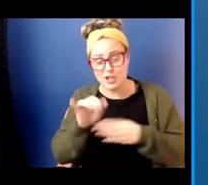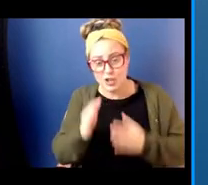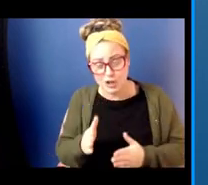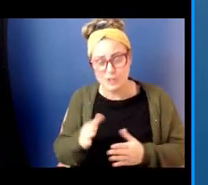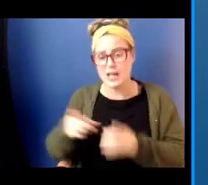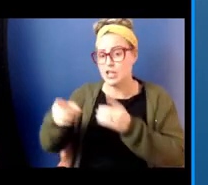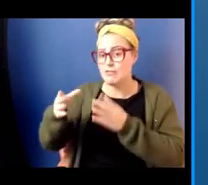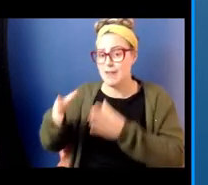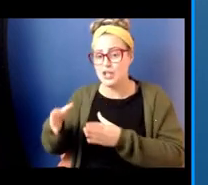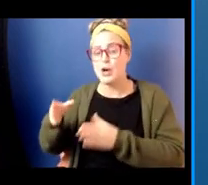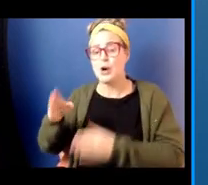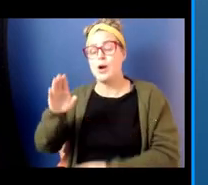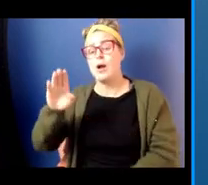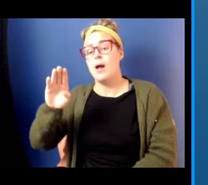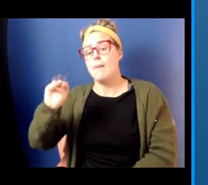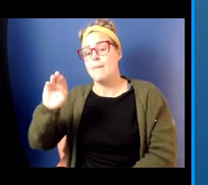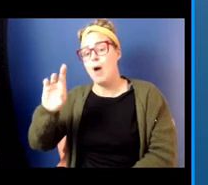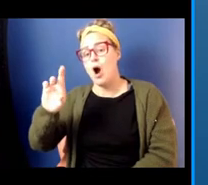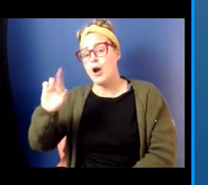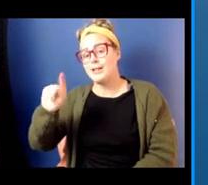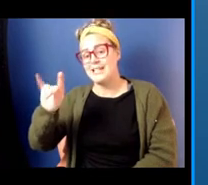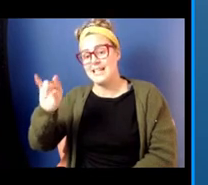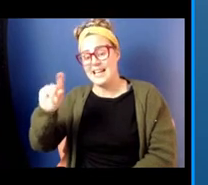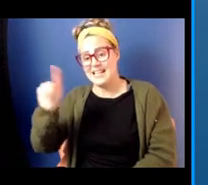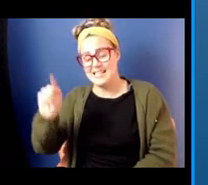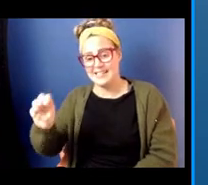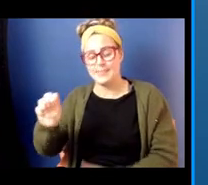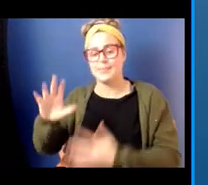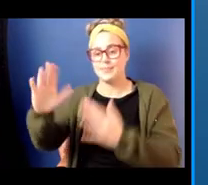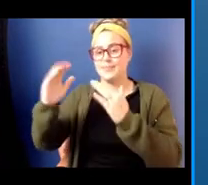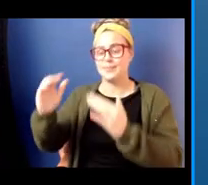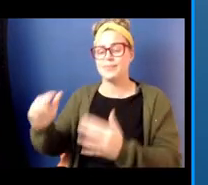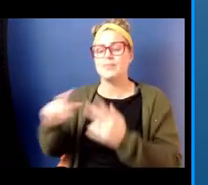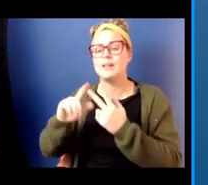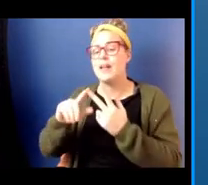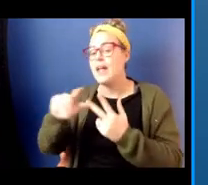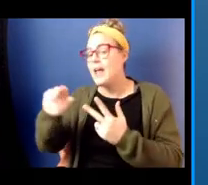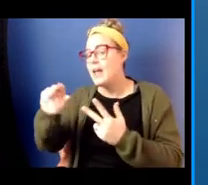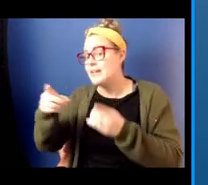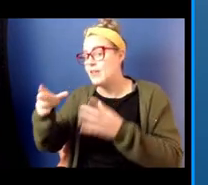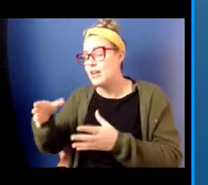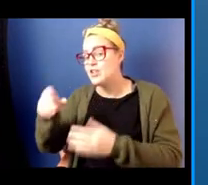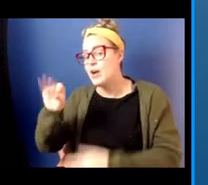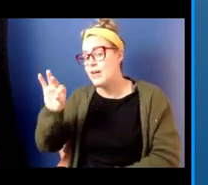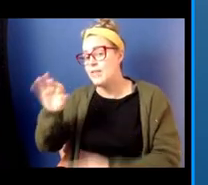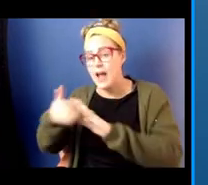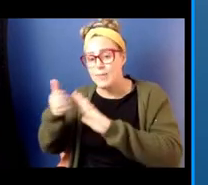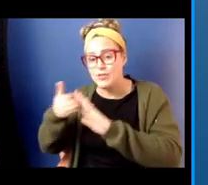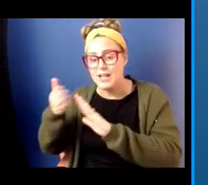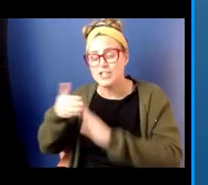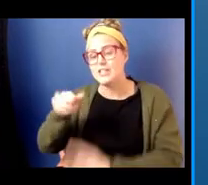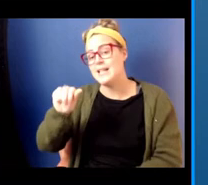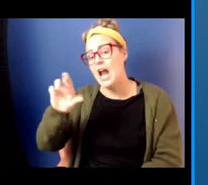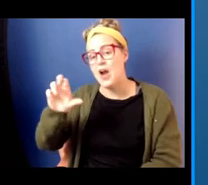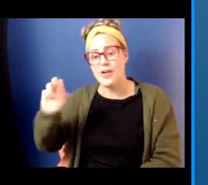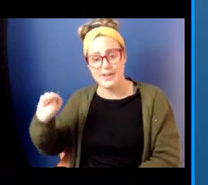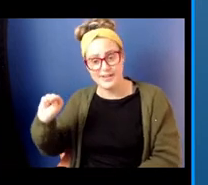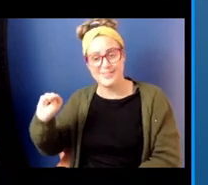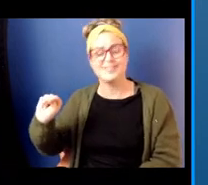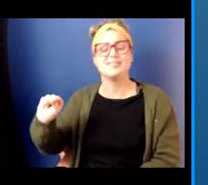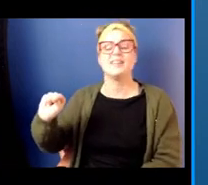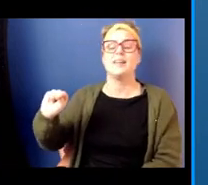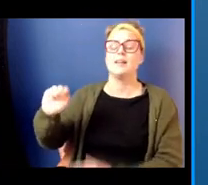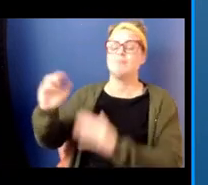advisor Rick Boylan director of operations Aaron Buckley Special Assistant Jenna